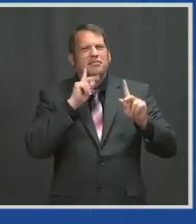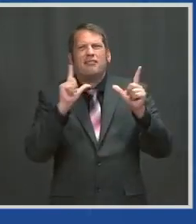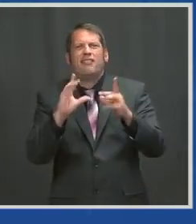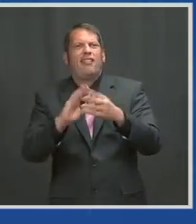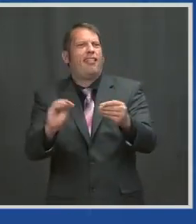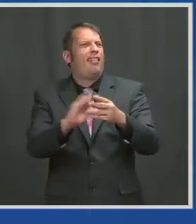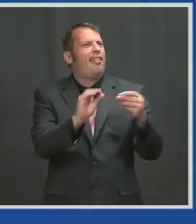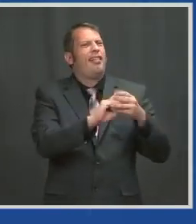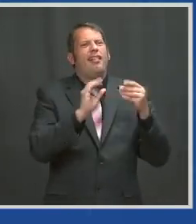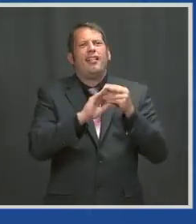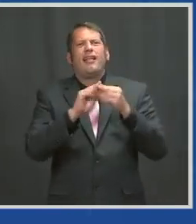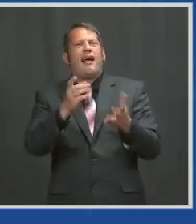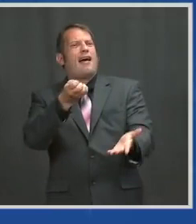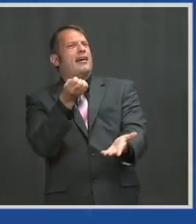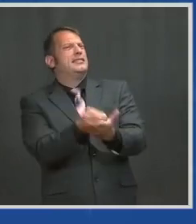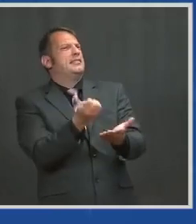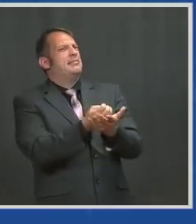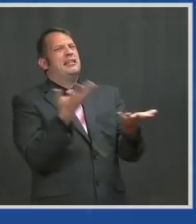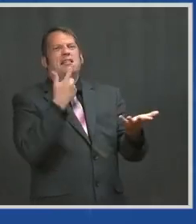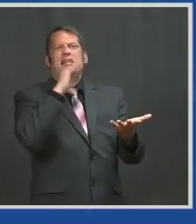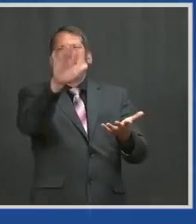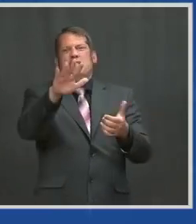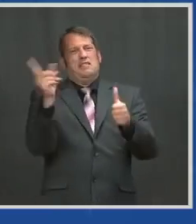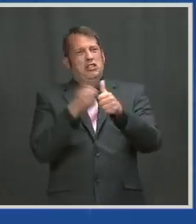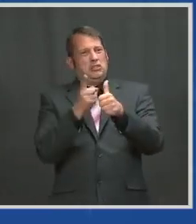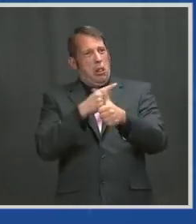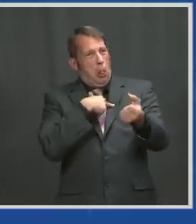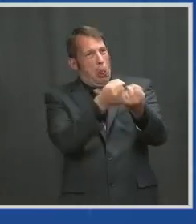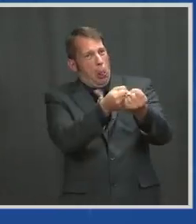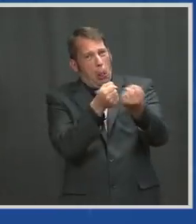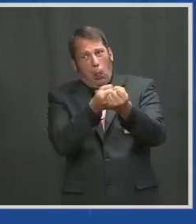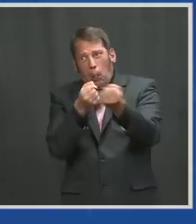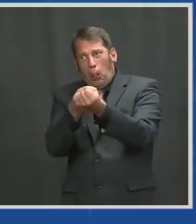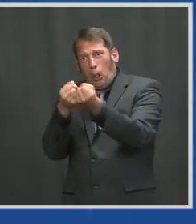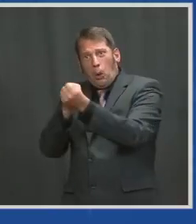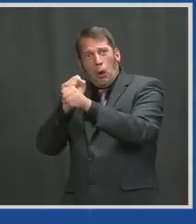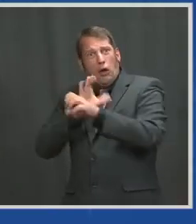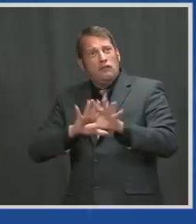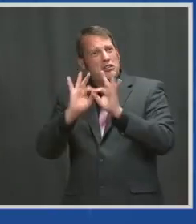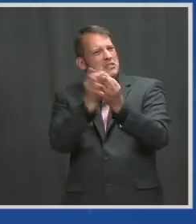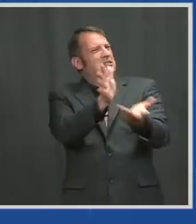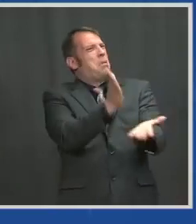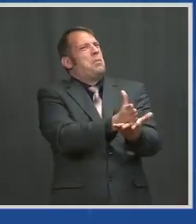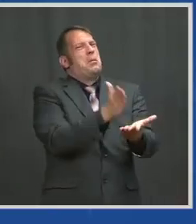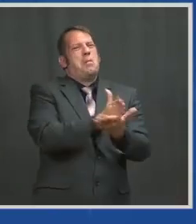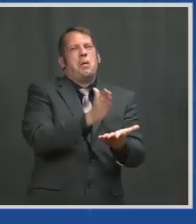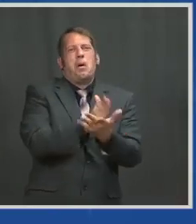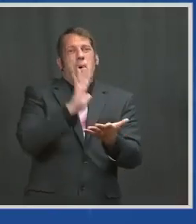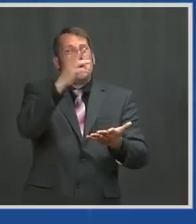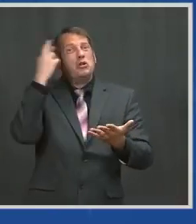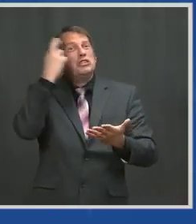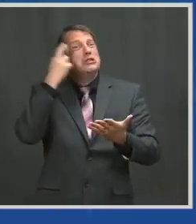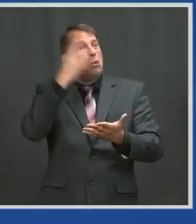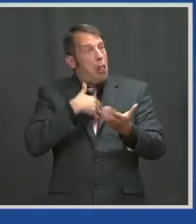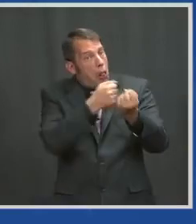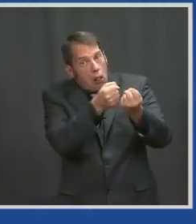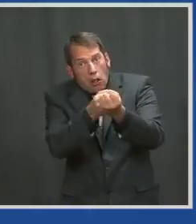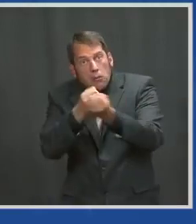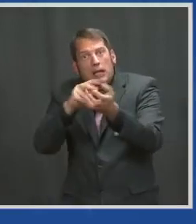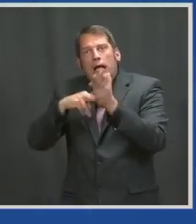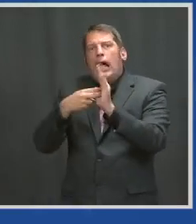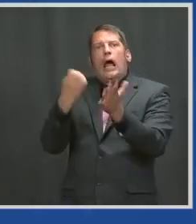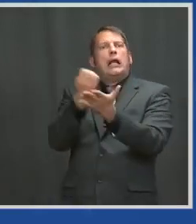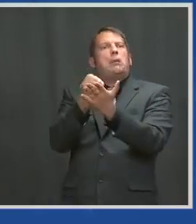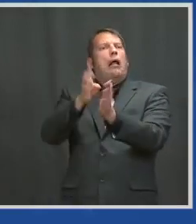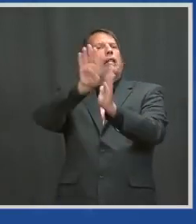we should stop helping workers and families out for fear of overheating the economy. This report reinforces the real